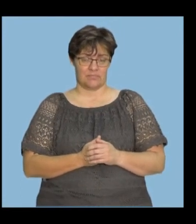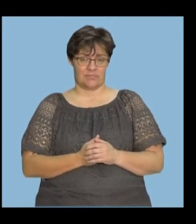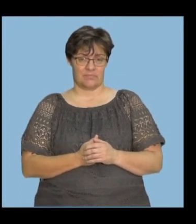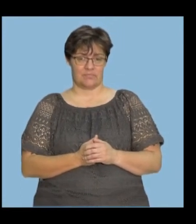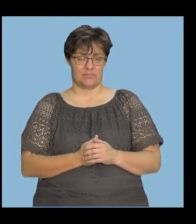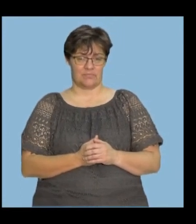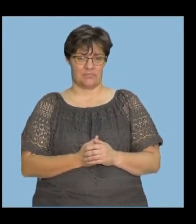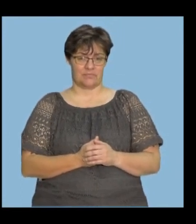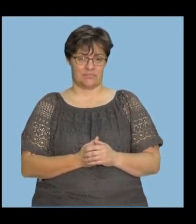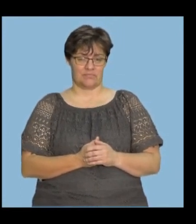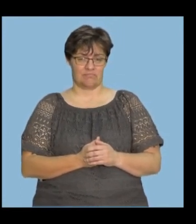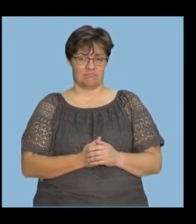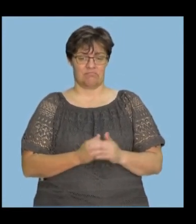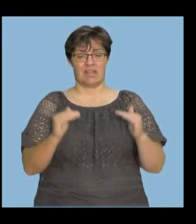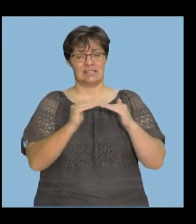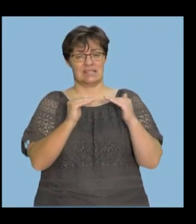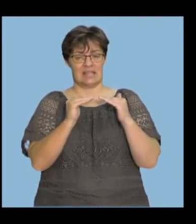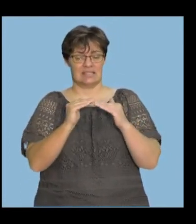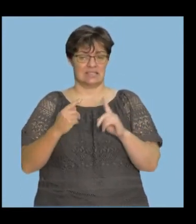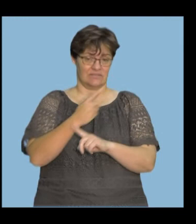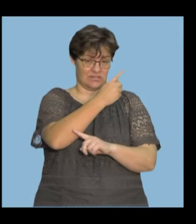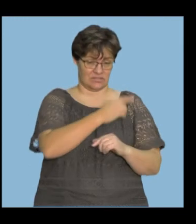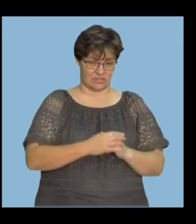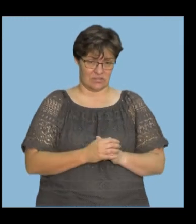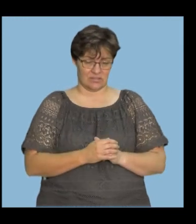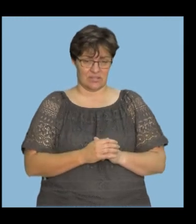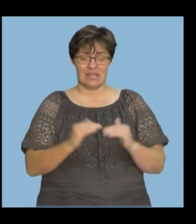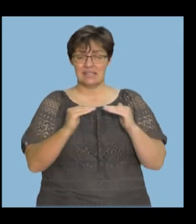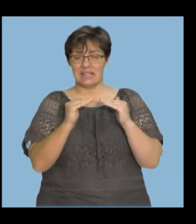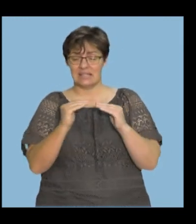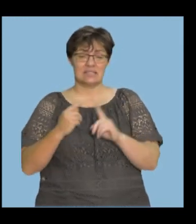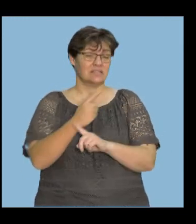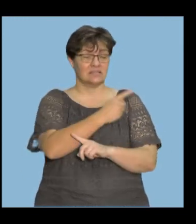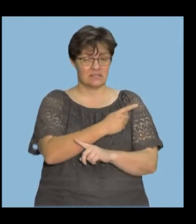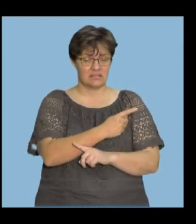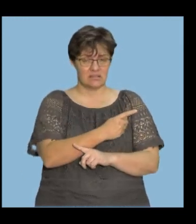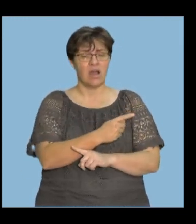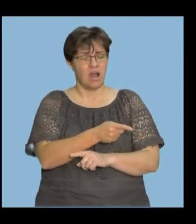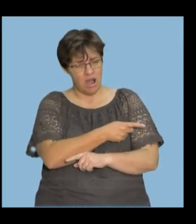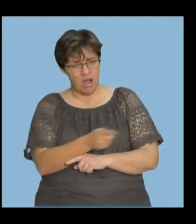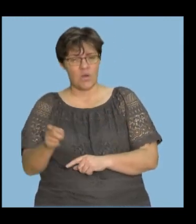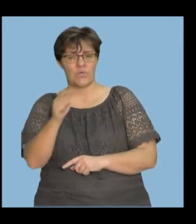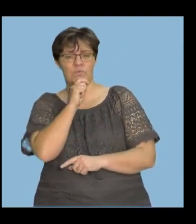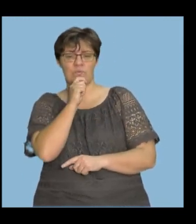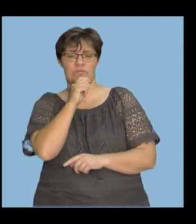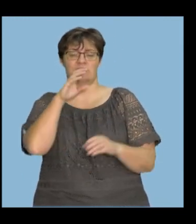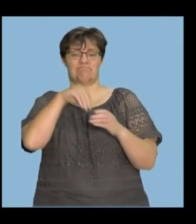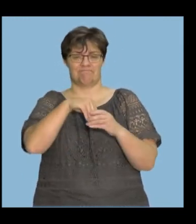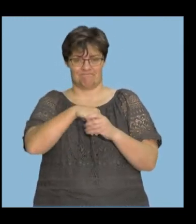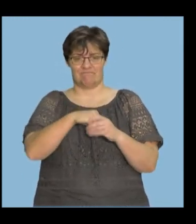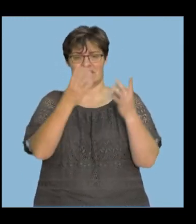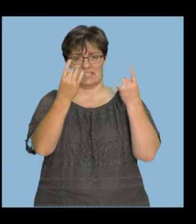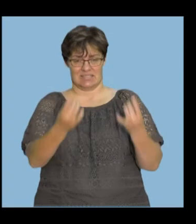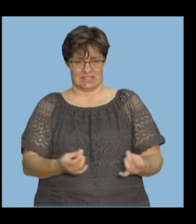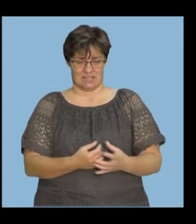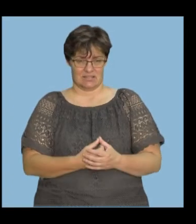Now, the standard deviation. The standard deviation is widely used in statistics. It